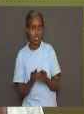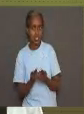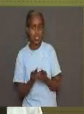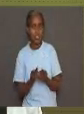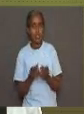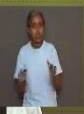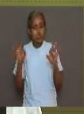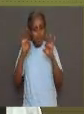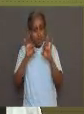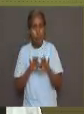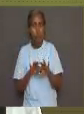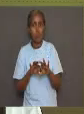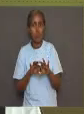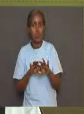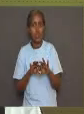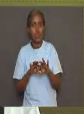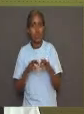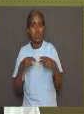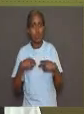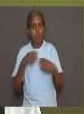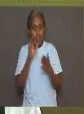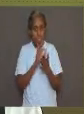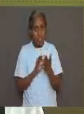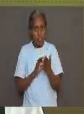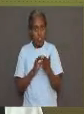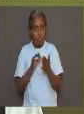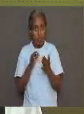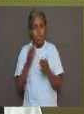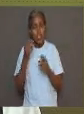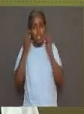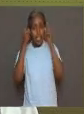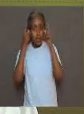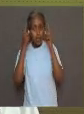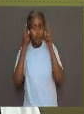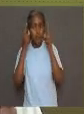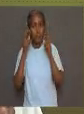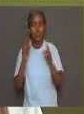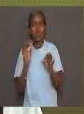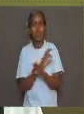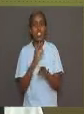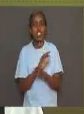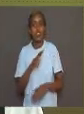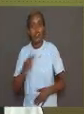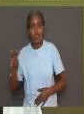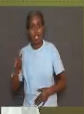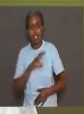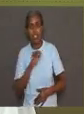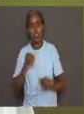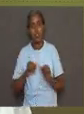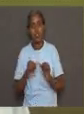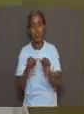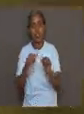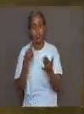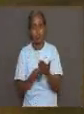be important to have a firm grasp of functions of vectors as we continue this